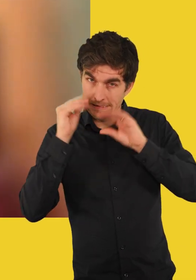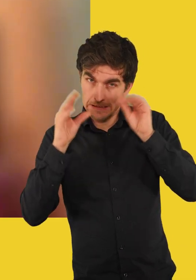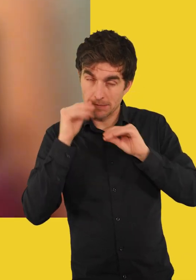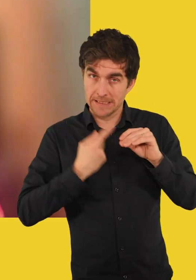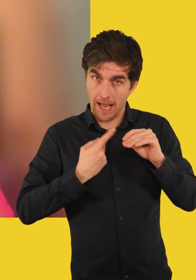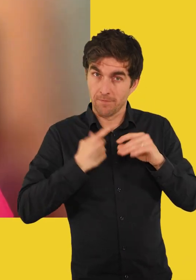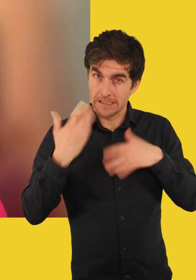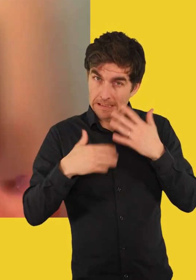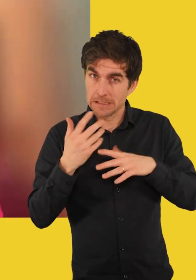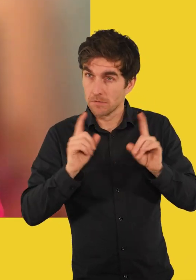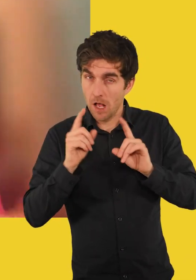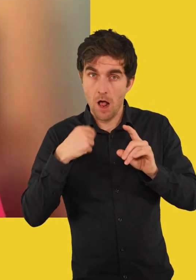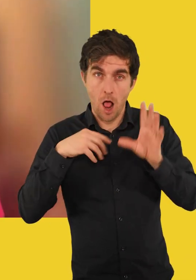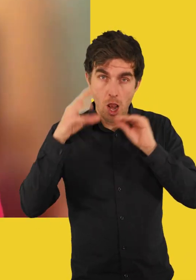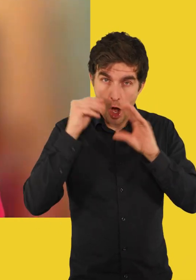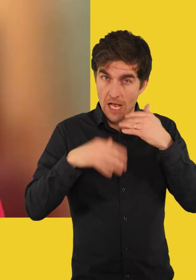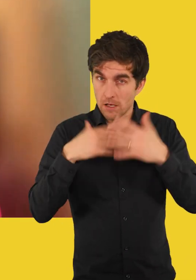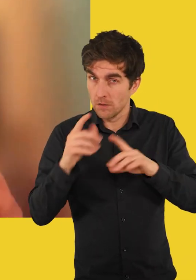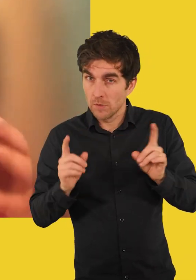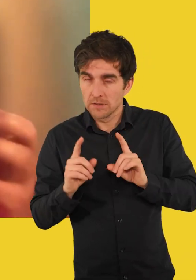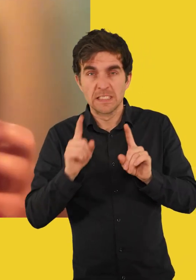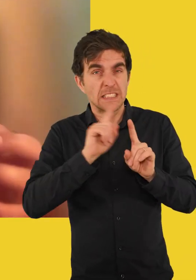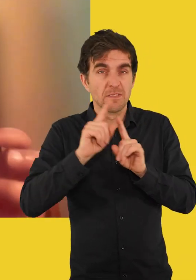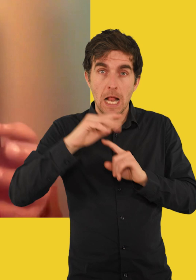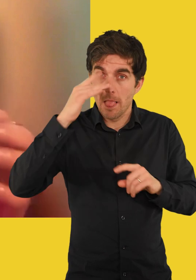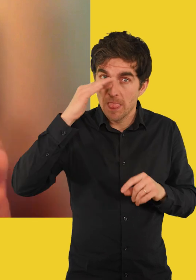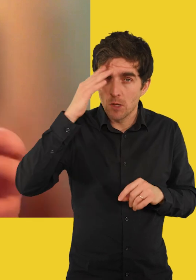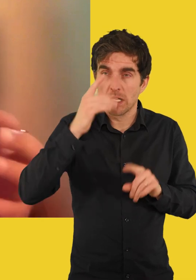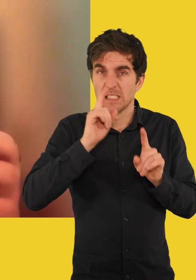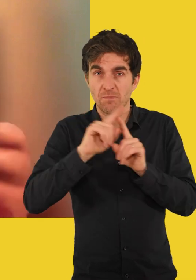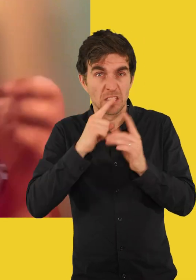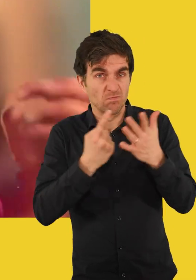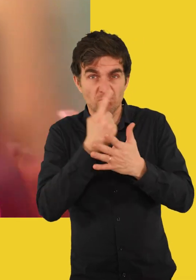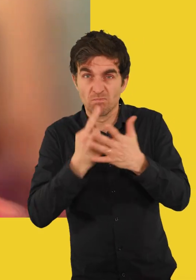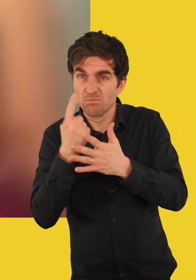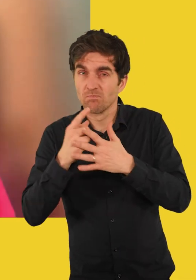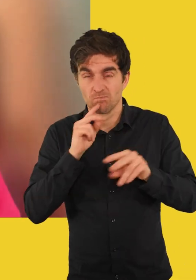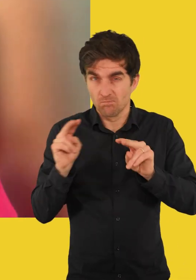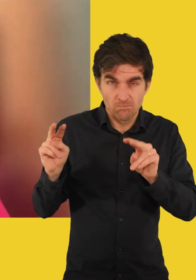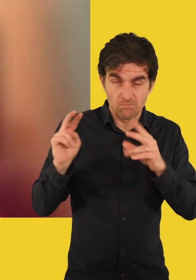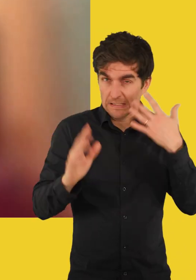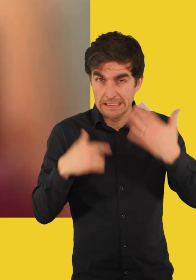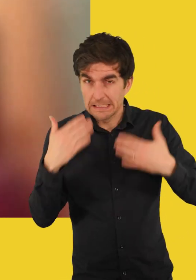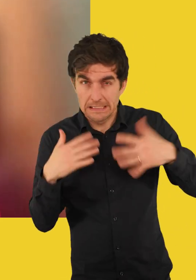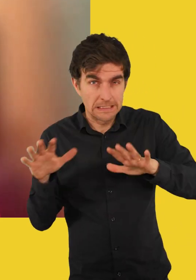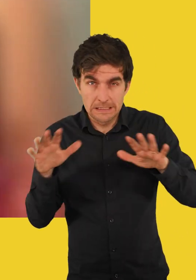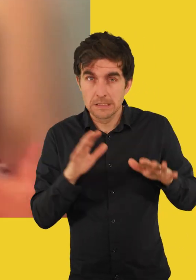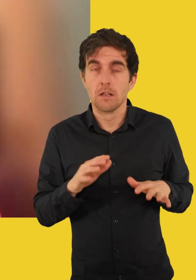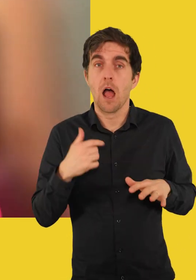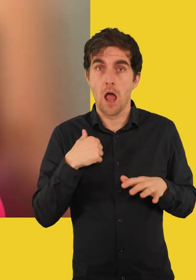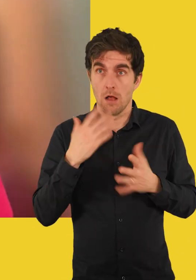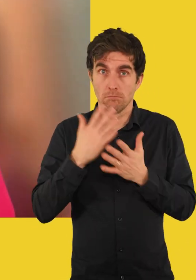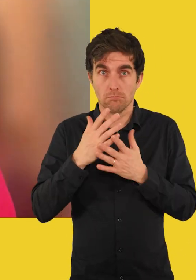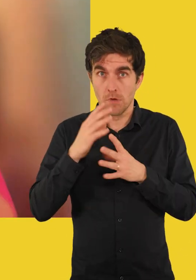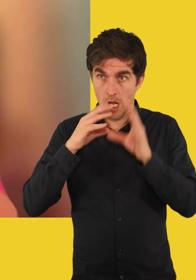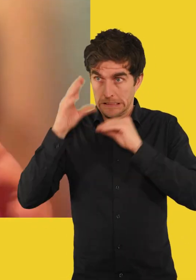train myself and continuously learn about theories and things, also